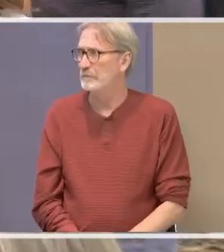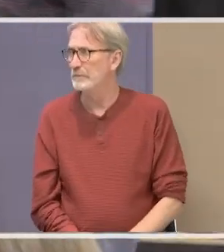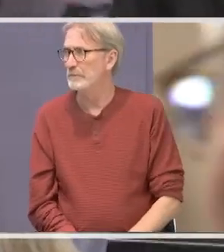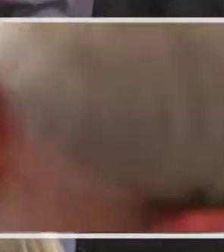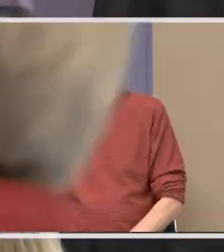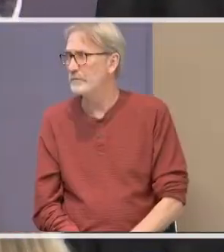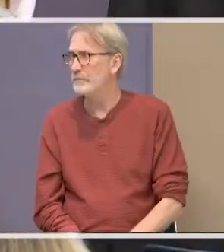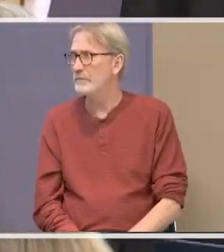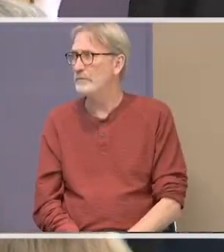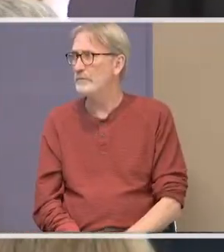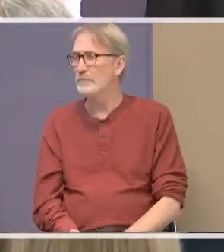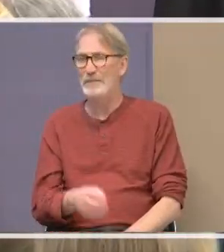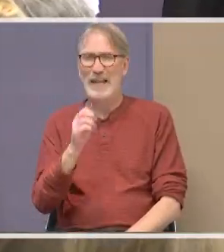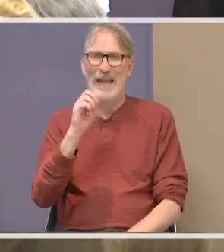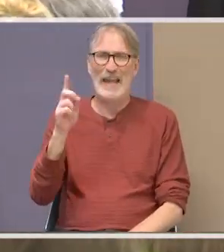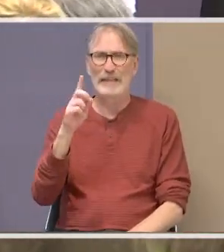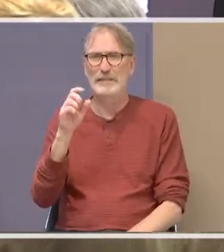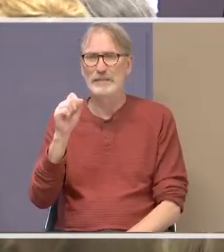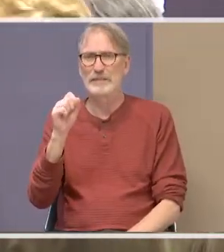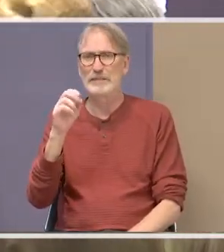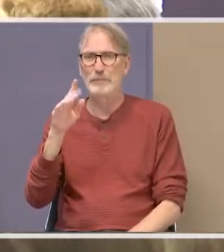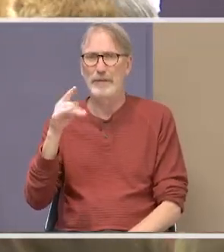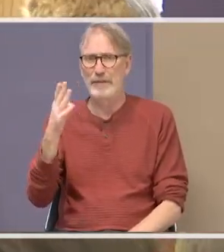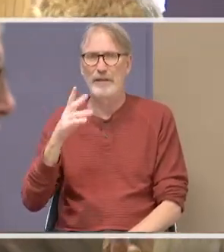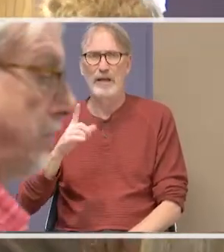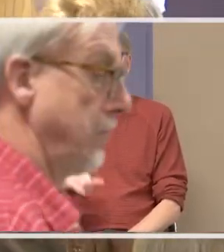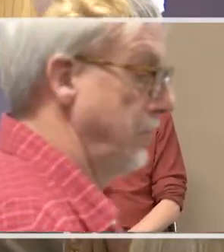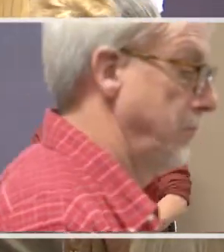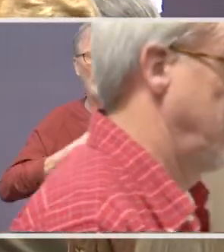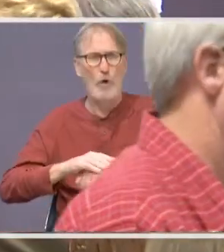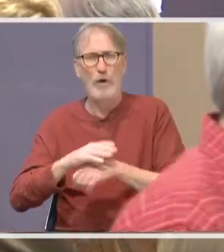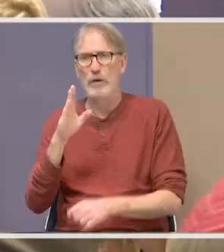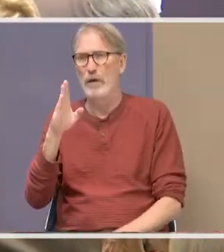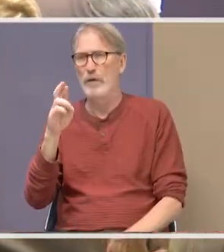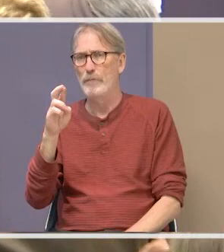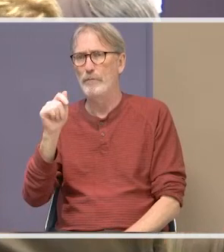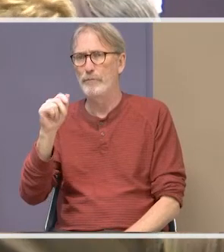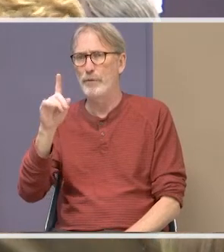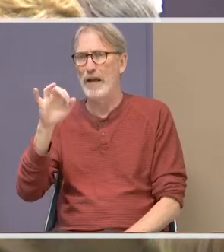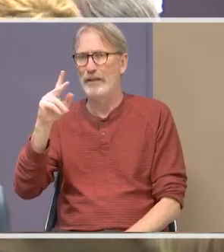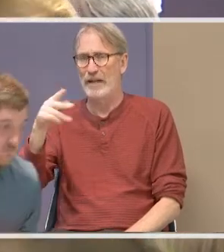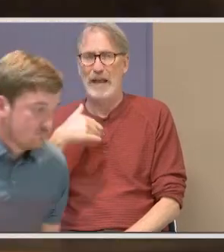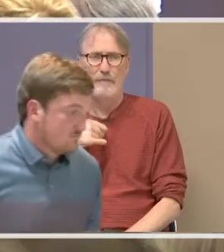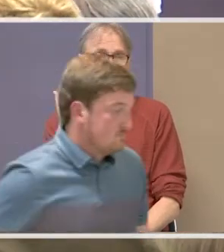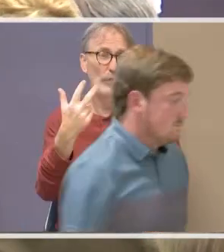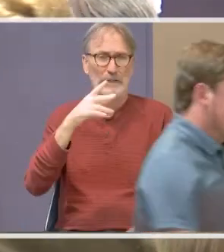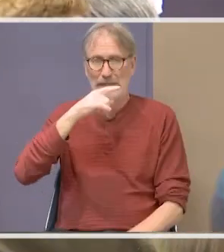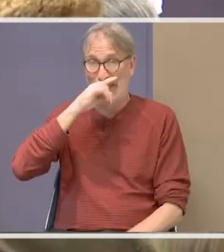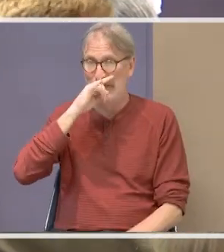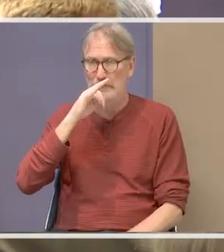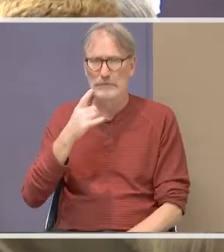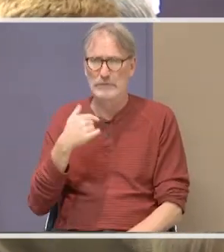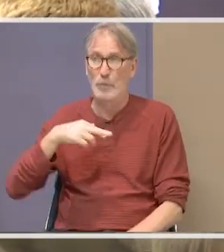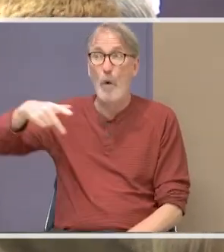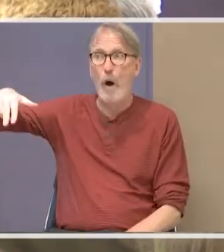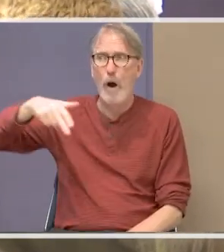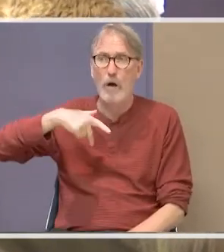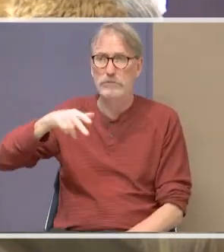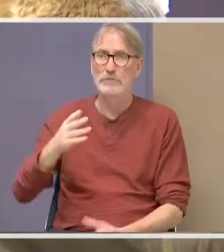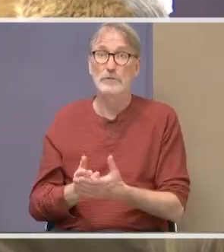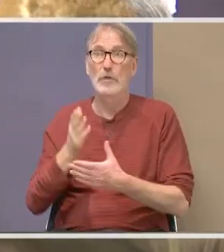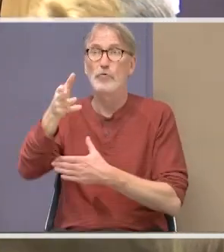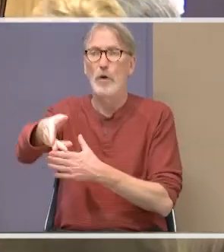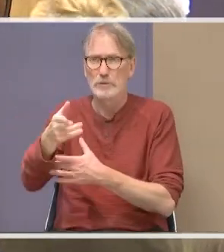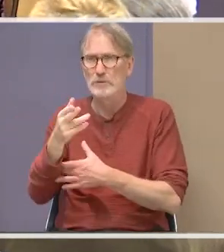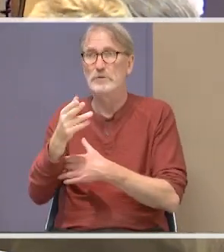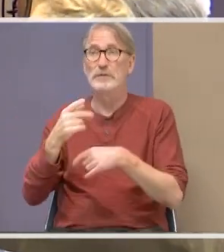How you doing? Ed Smith. I live in the 700 block of Braddock Avenue. I have 3 children that live in this neighborhood that are cross that intersection all the time.